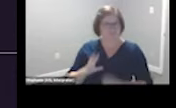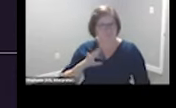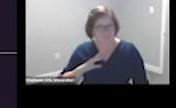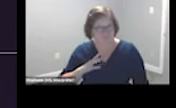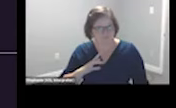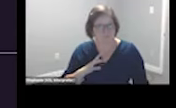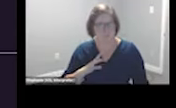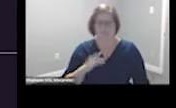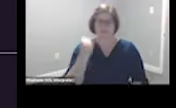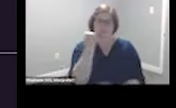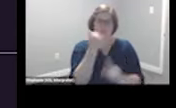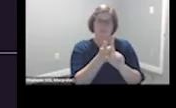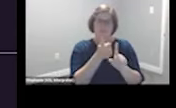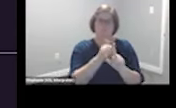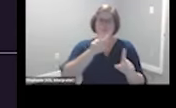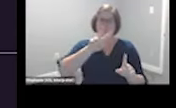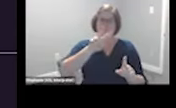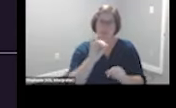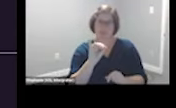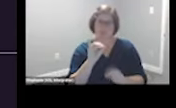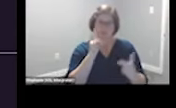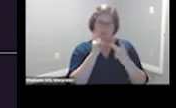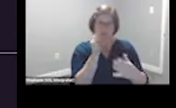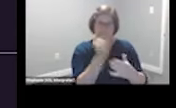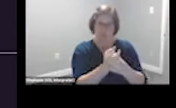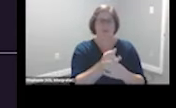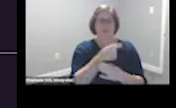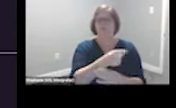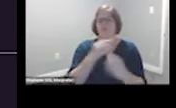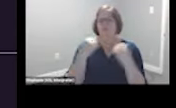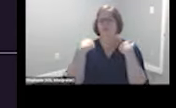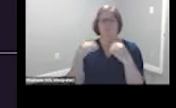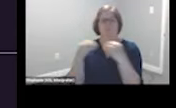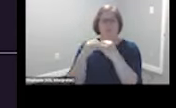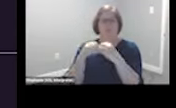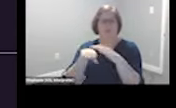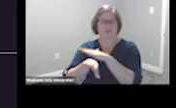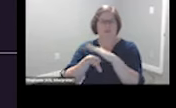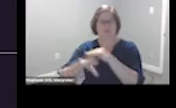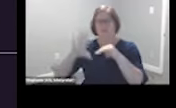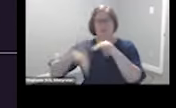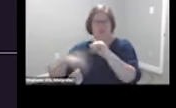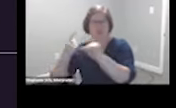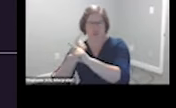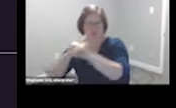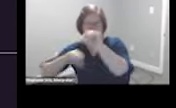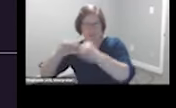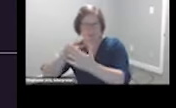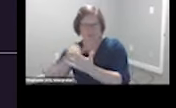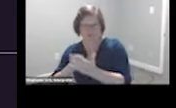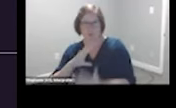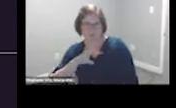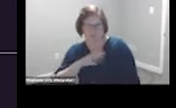are vision impaired visitors, they'll have something that's a little bit more accessible than the average sort of science centre. We've also